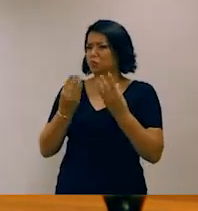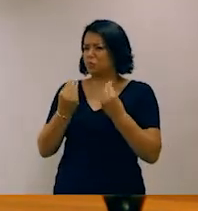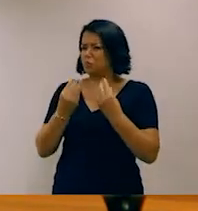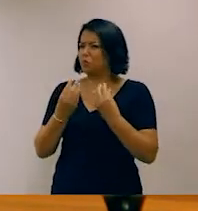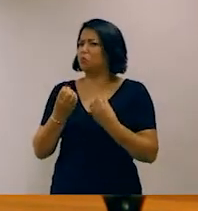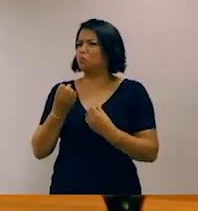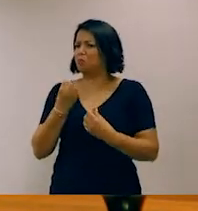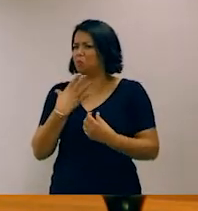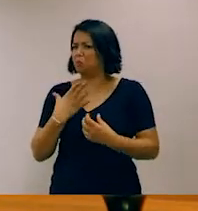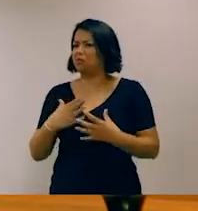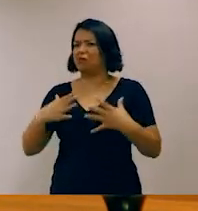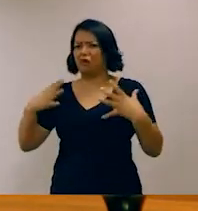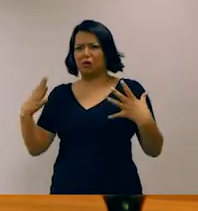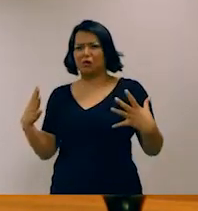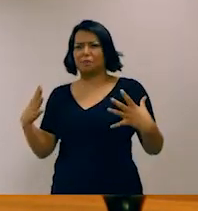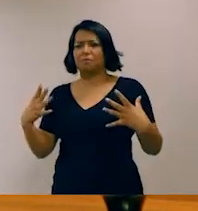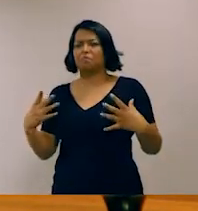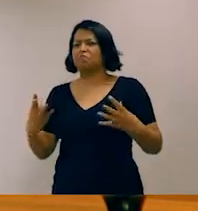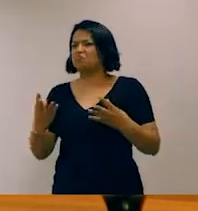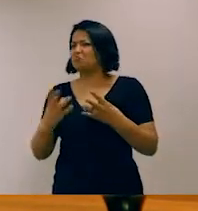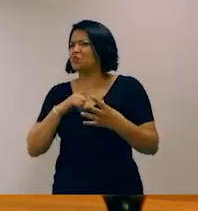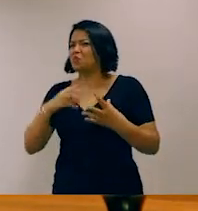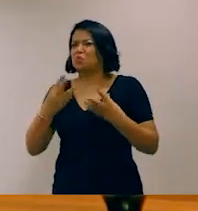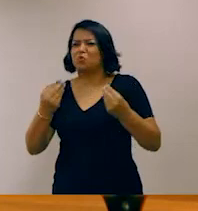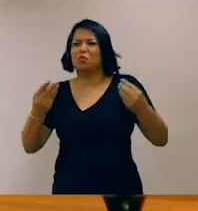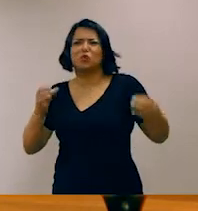high in the system. All the cabinets